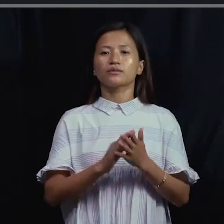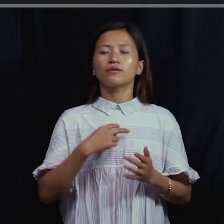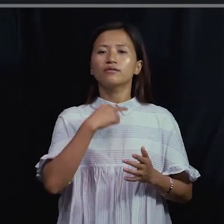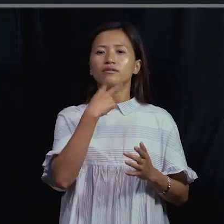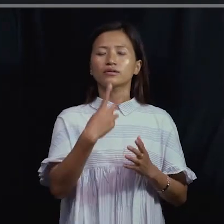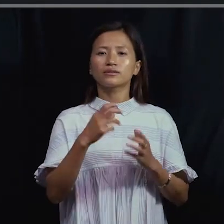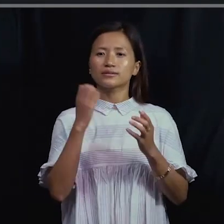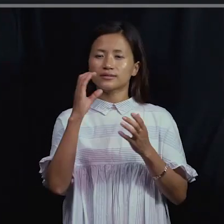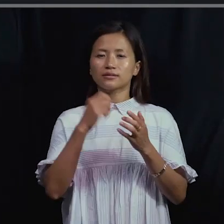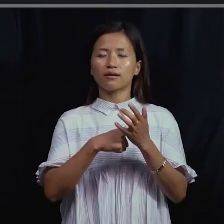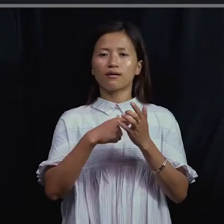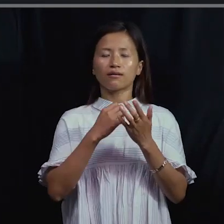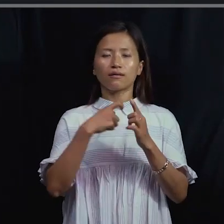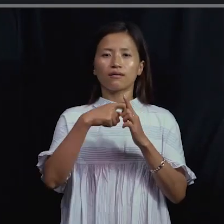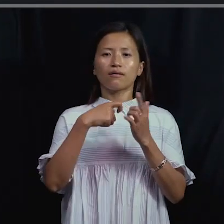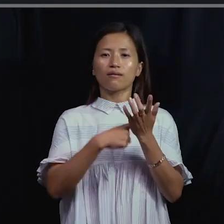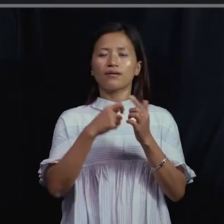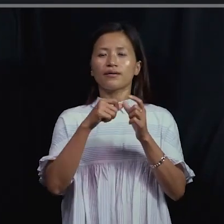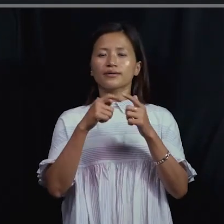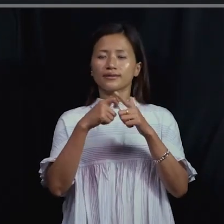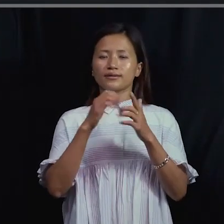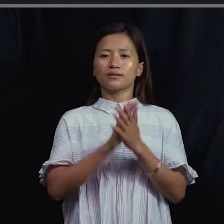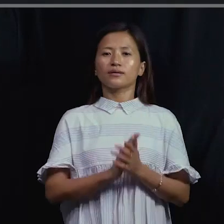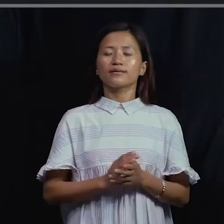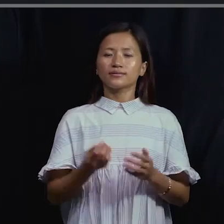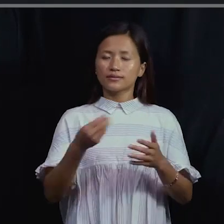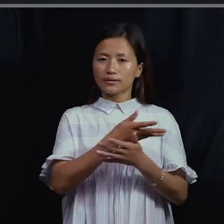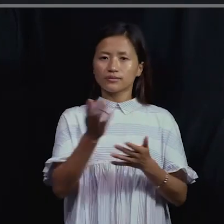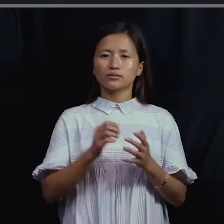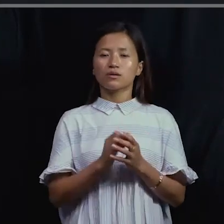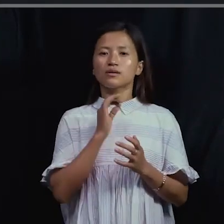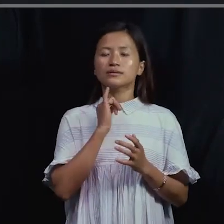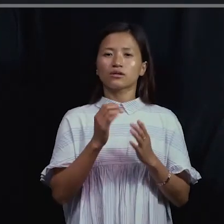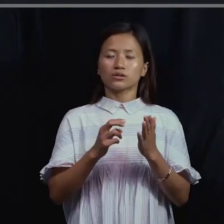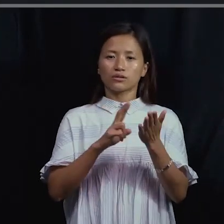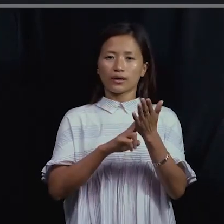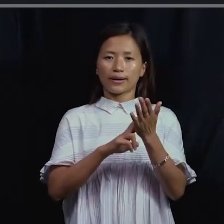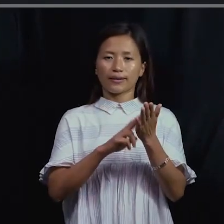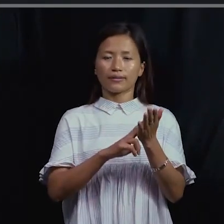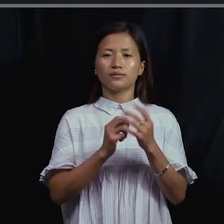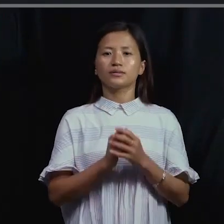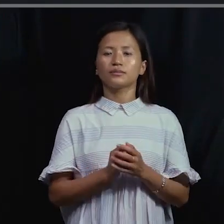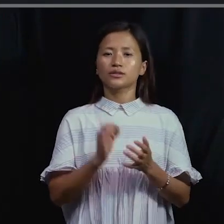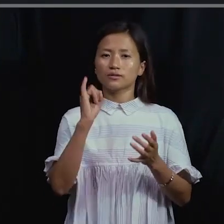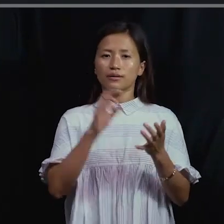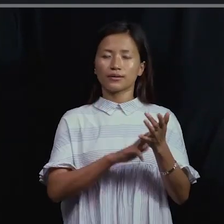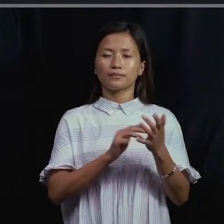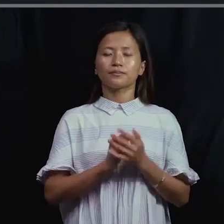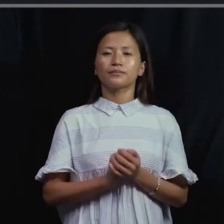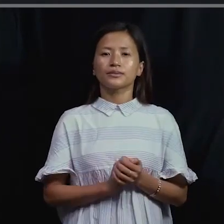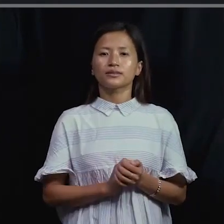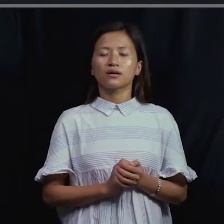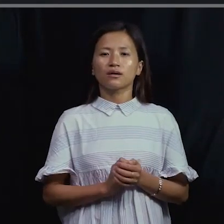also cracks, and then there is nocturnal emission. So what is nocturnal emission? That